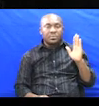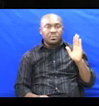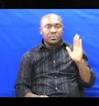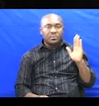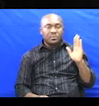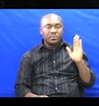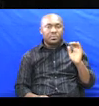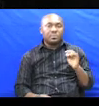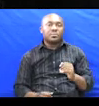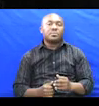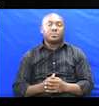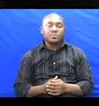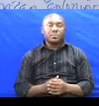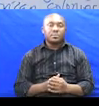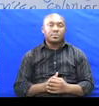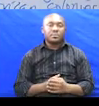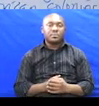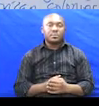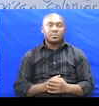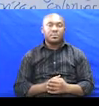Here, it is an exercise.